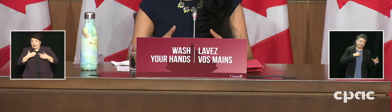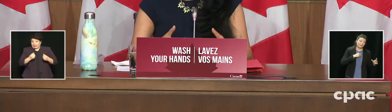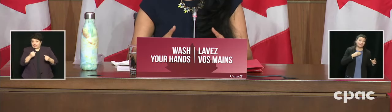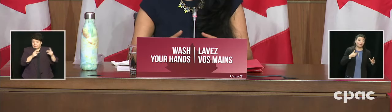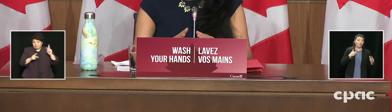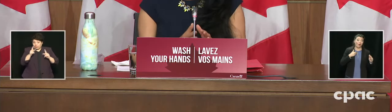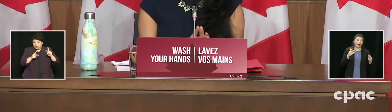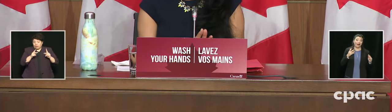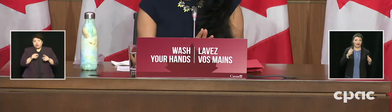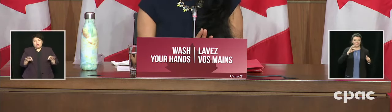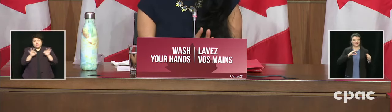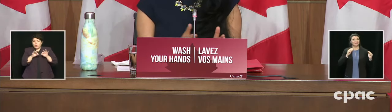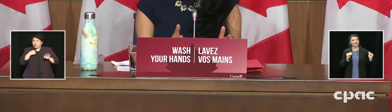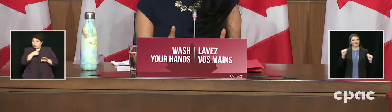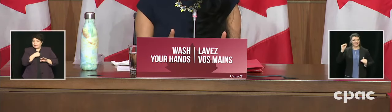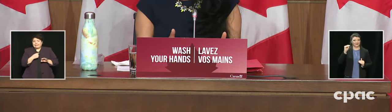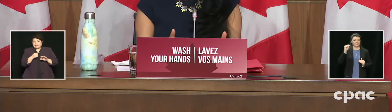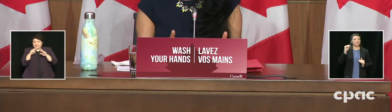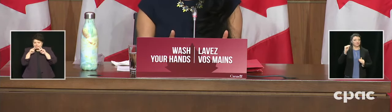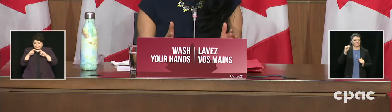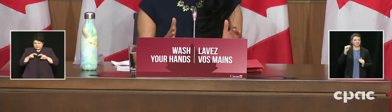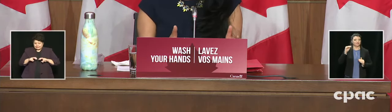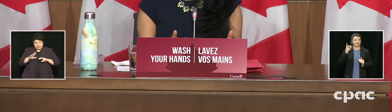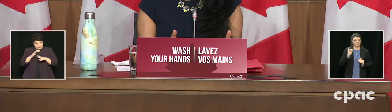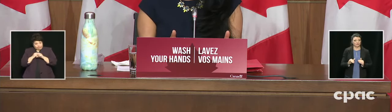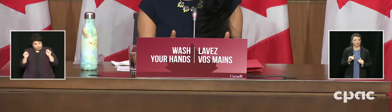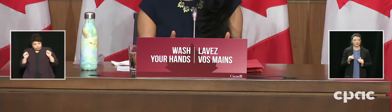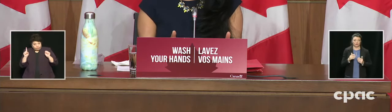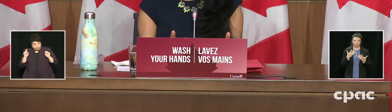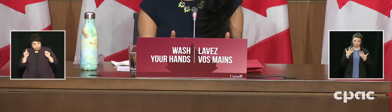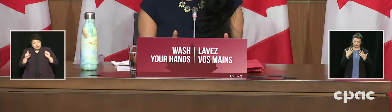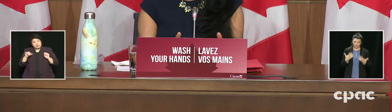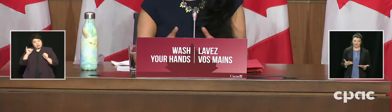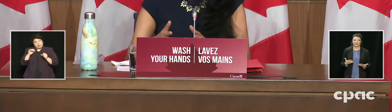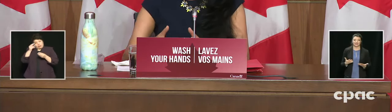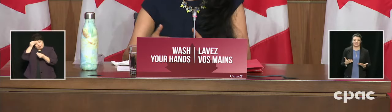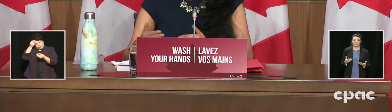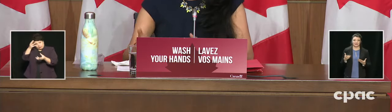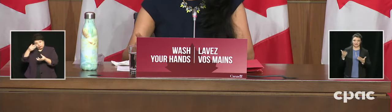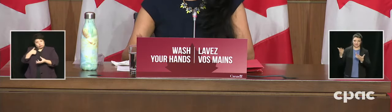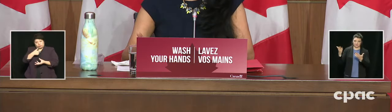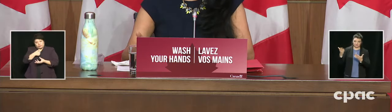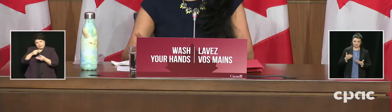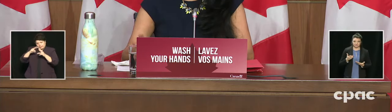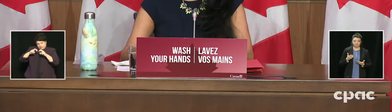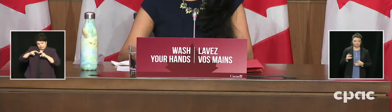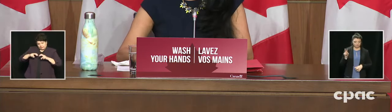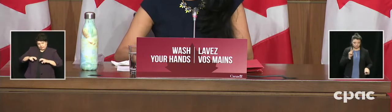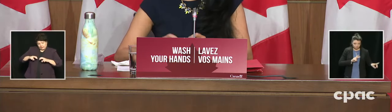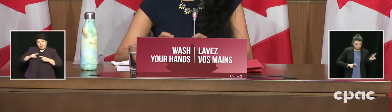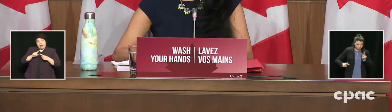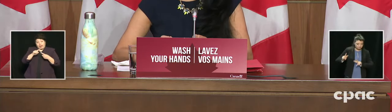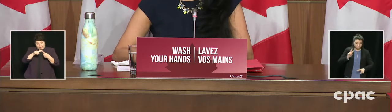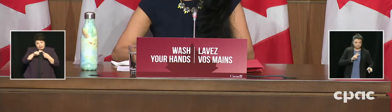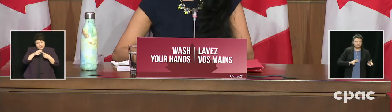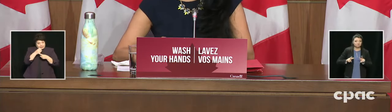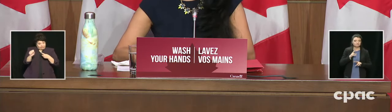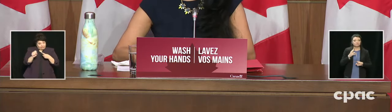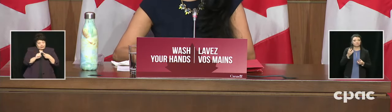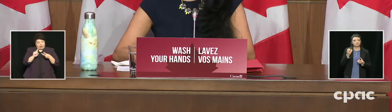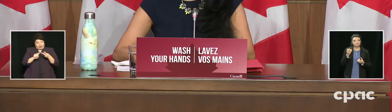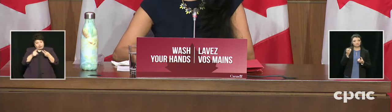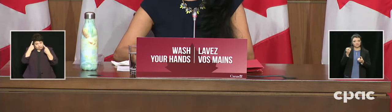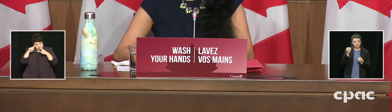up front, and that's where the safety data comes in very early in the development process, and then we're looking at the efficacy. So there's really no